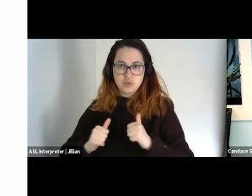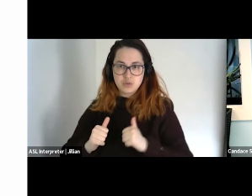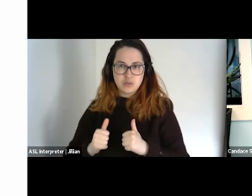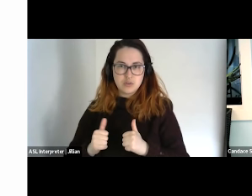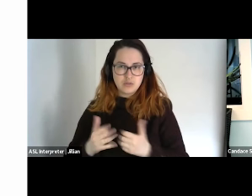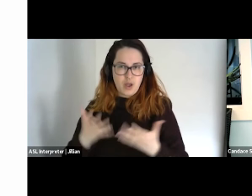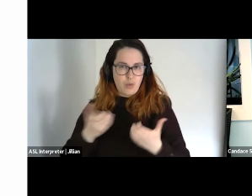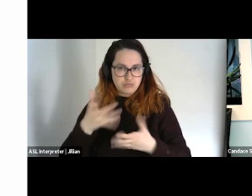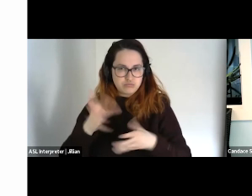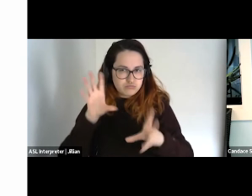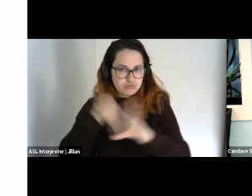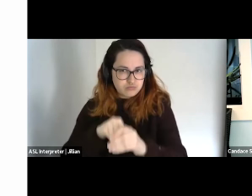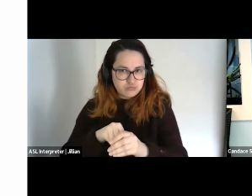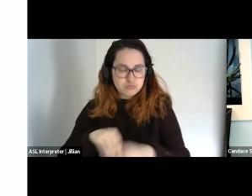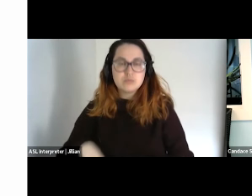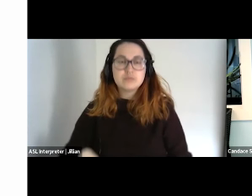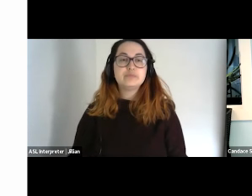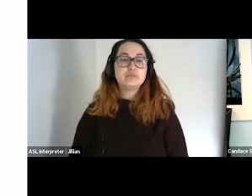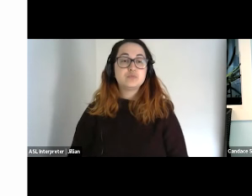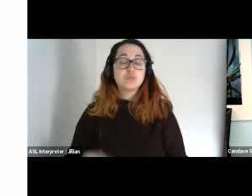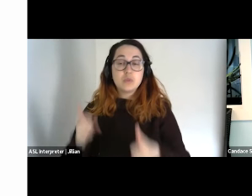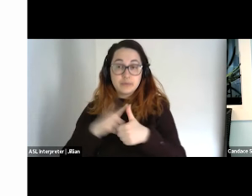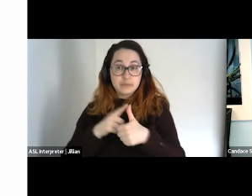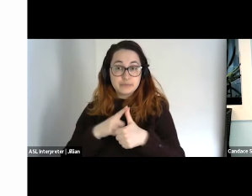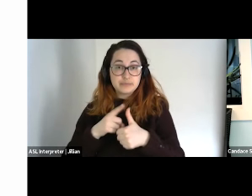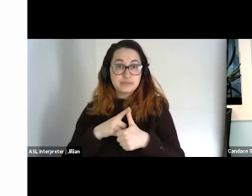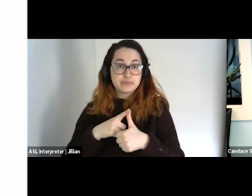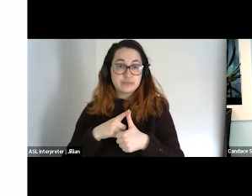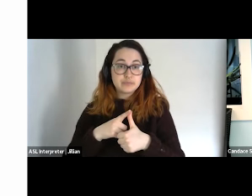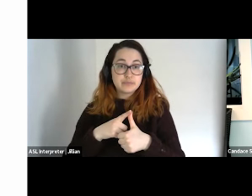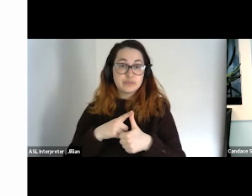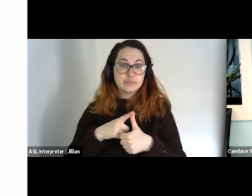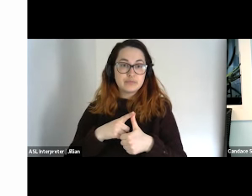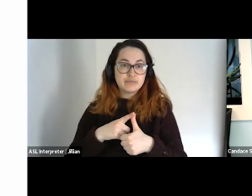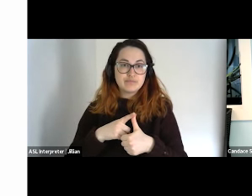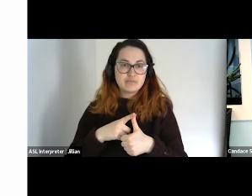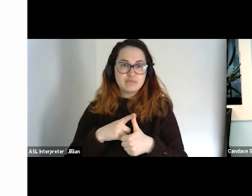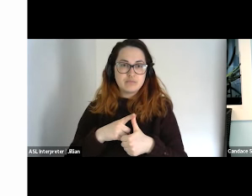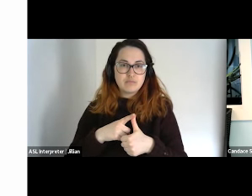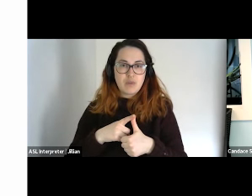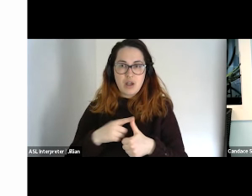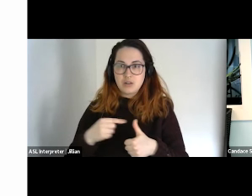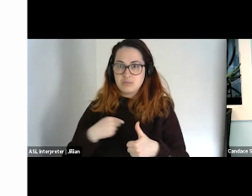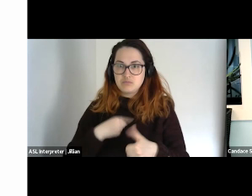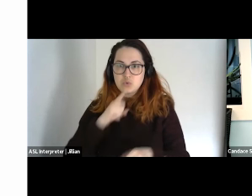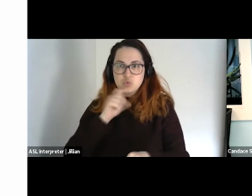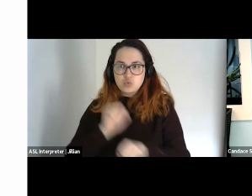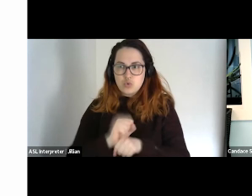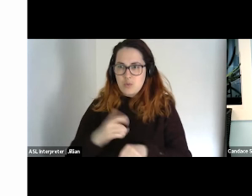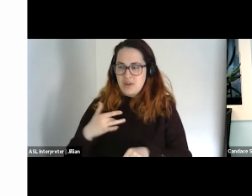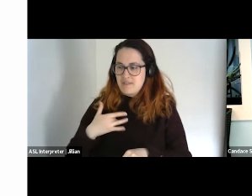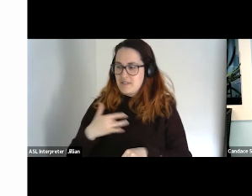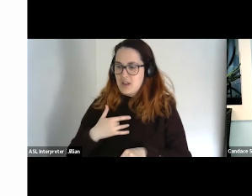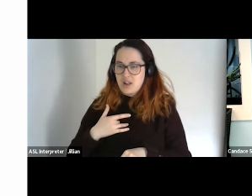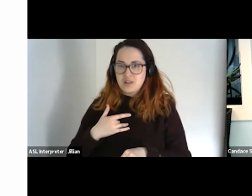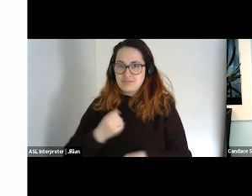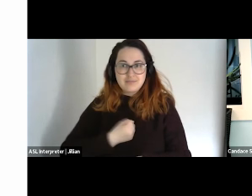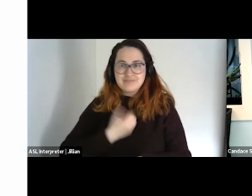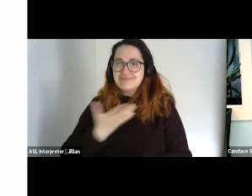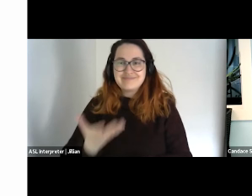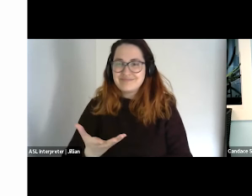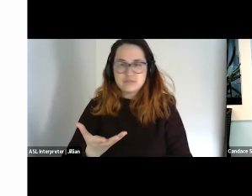as possible. So the first unassertive thought is, I shouldn't say how I'm really feeling or thinking, because